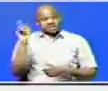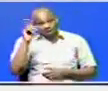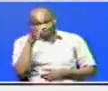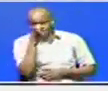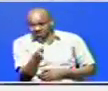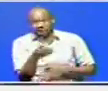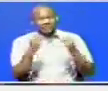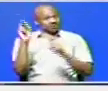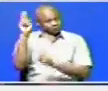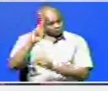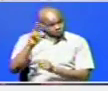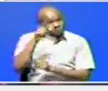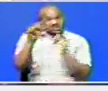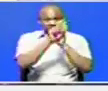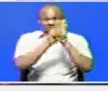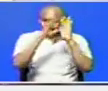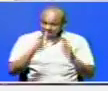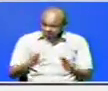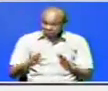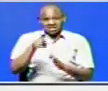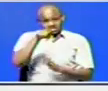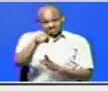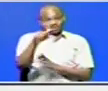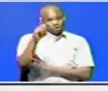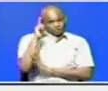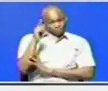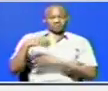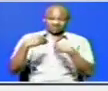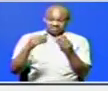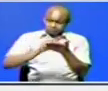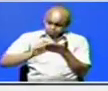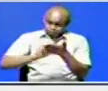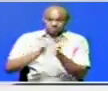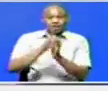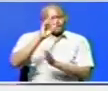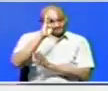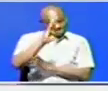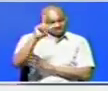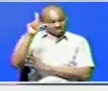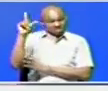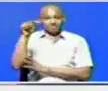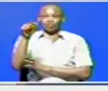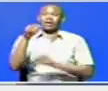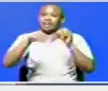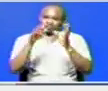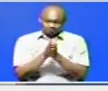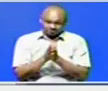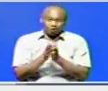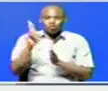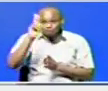Uhuru Kenyatta received the controversial electoral laws amendment bills that were rushed and unanimously passed by Jubilee lawmakers. Uhuru has 14